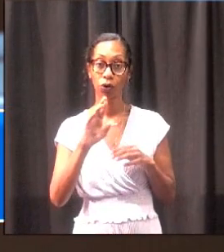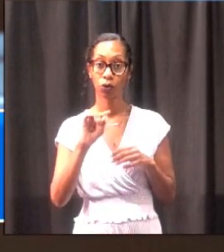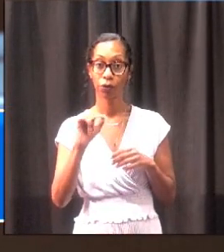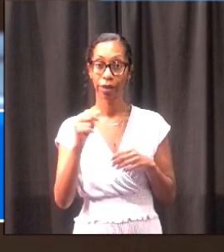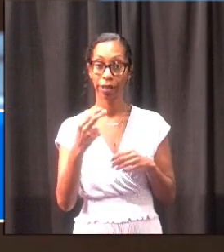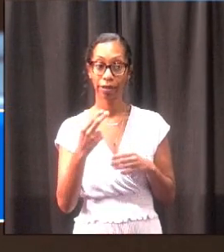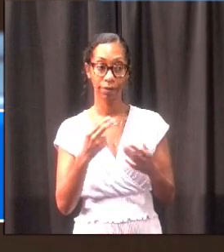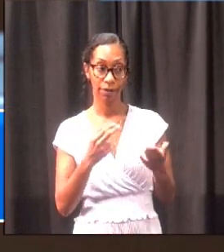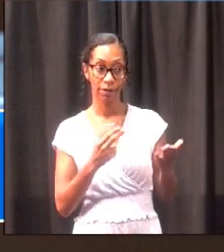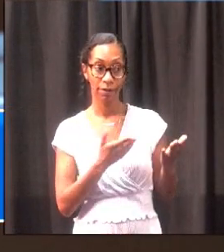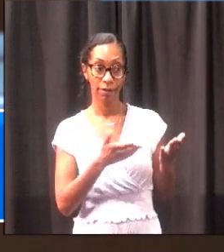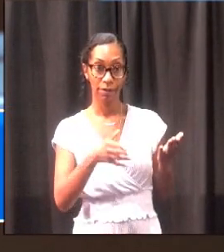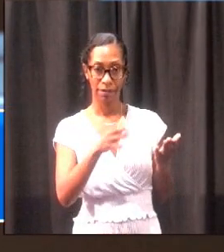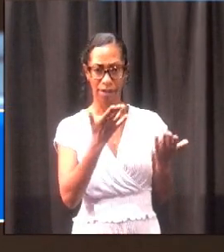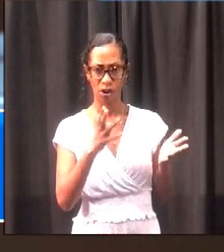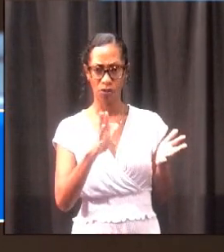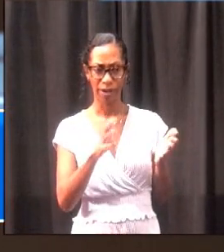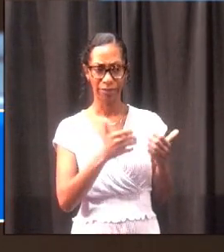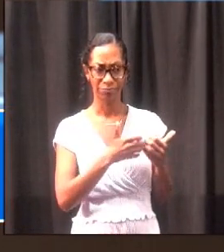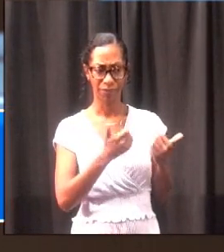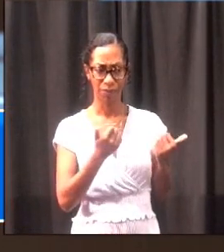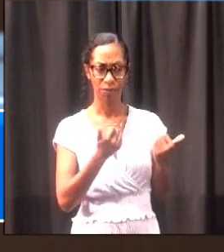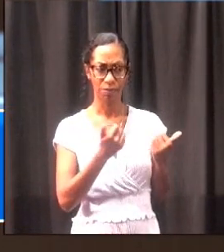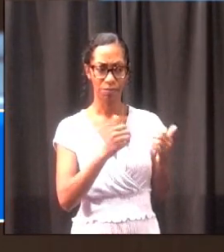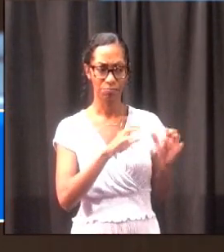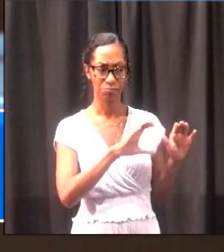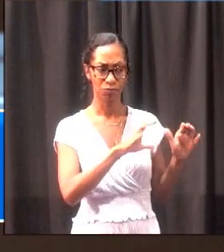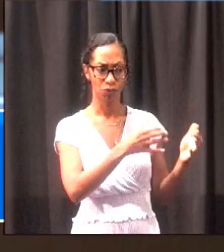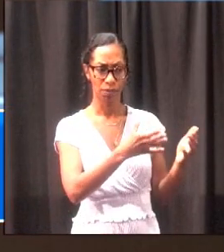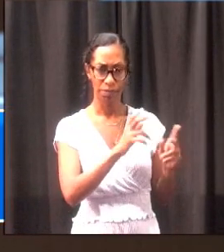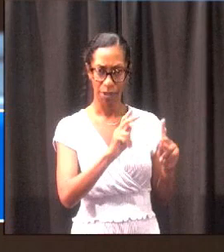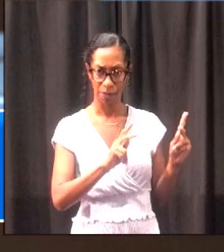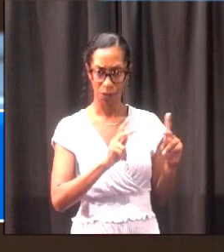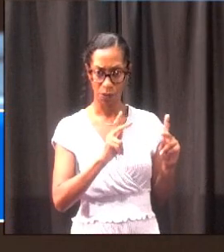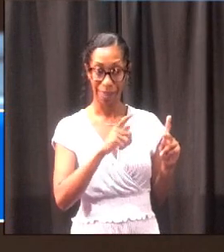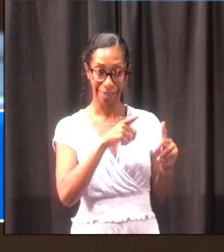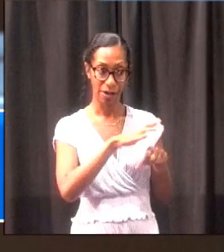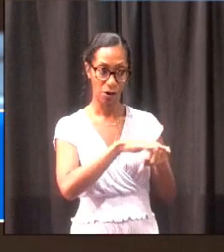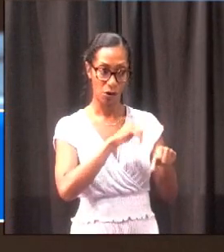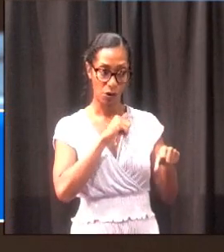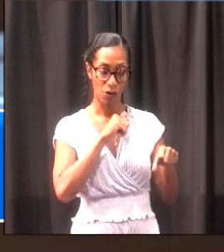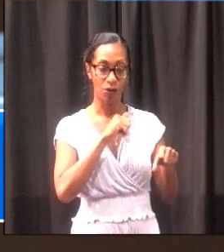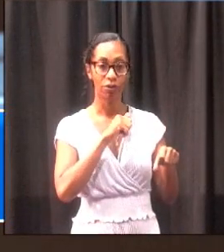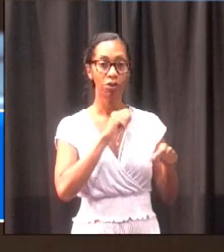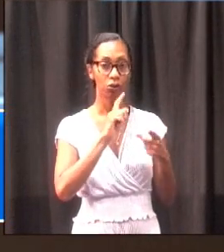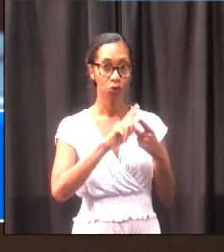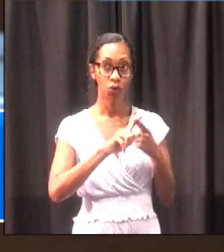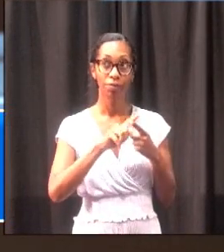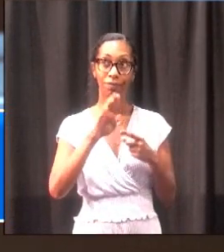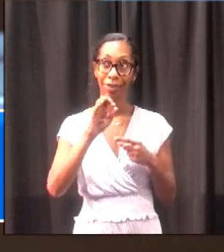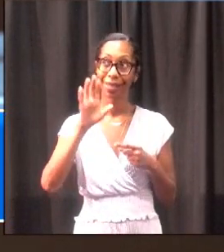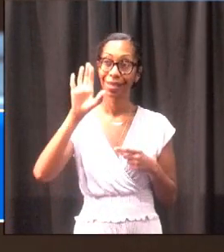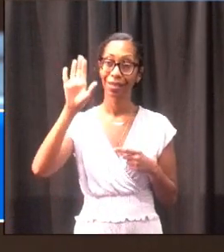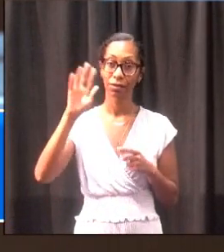are sanctified in Christ, set apart in Christ, called to be his saints.